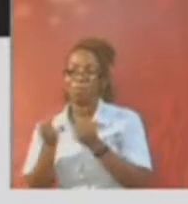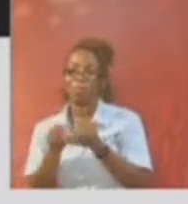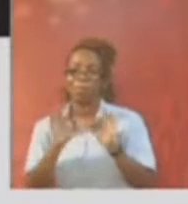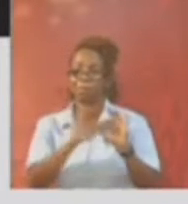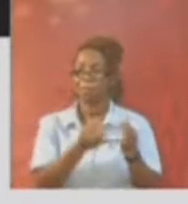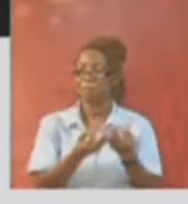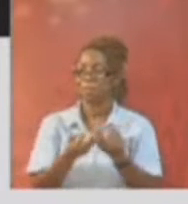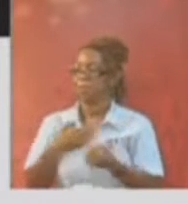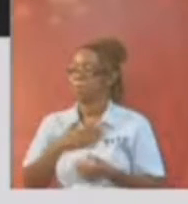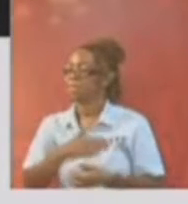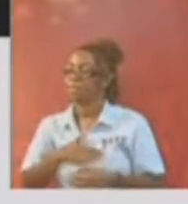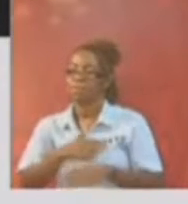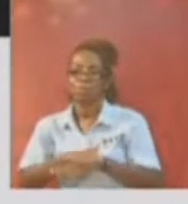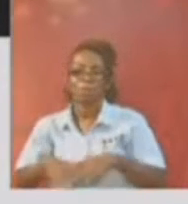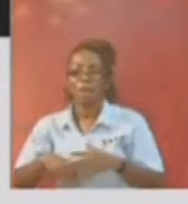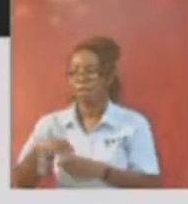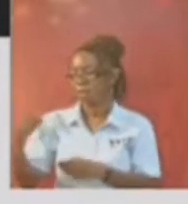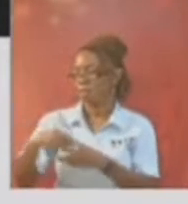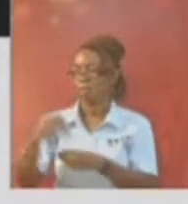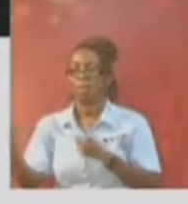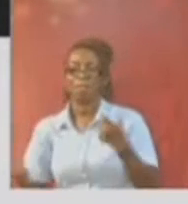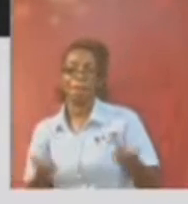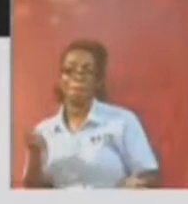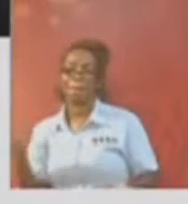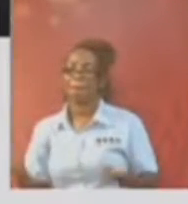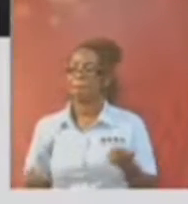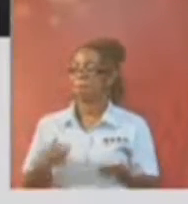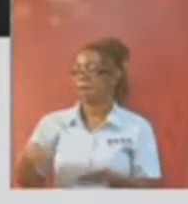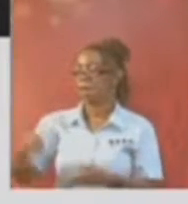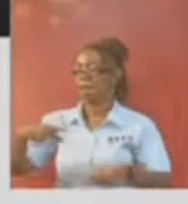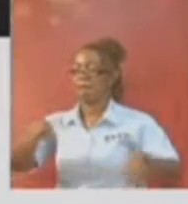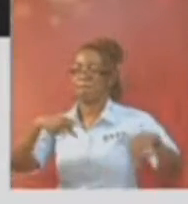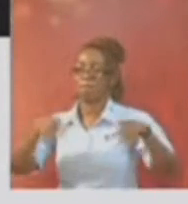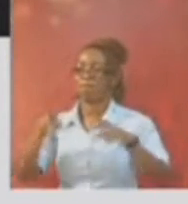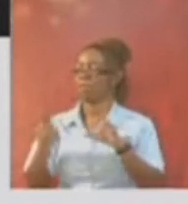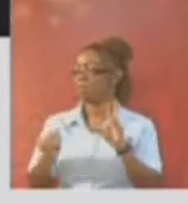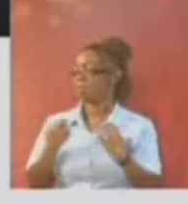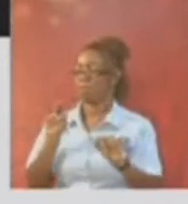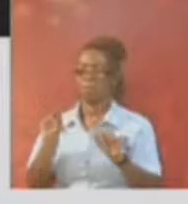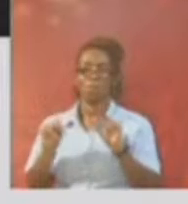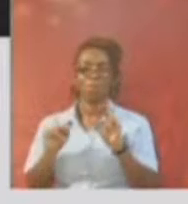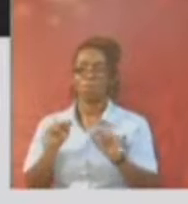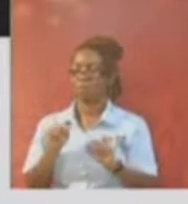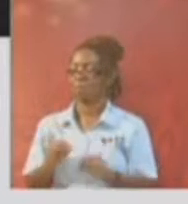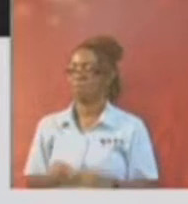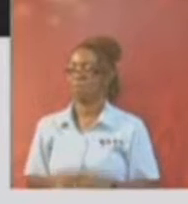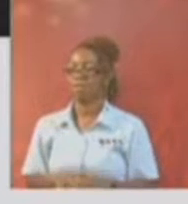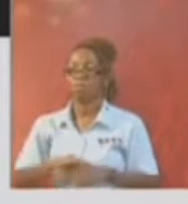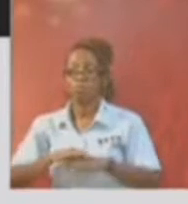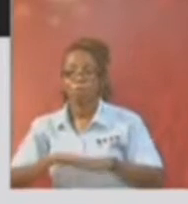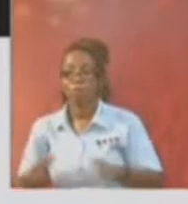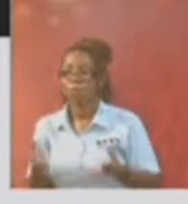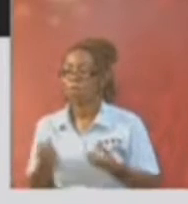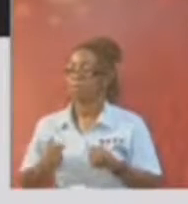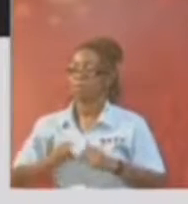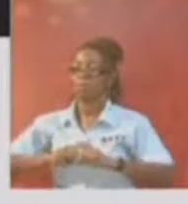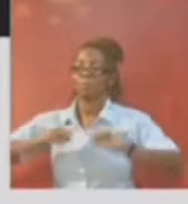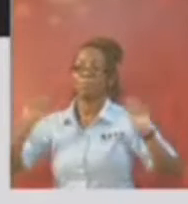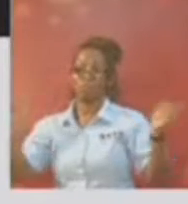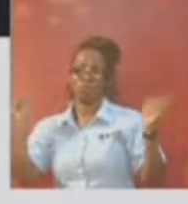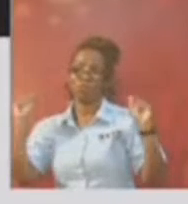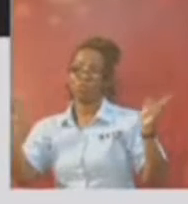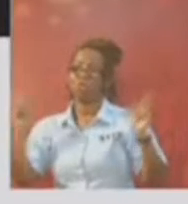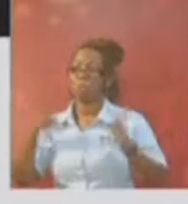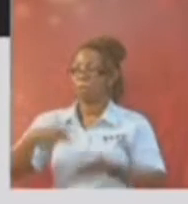it is anticipated that there will be no events such as large family gatherings, staff parties, parang festivals, and other